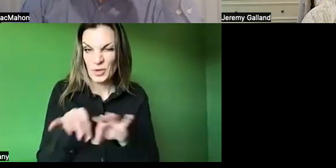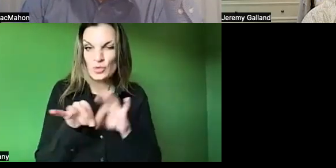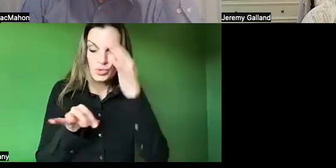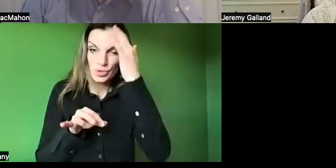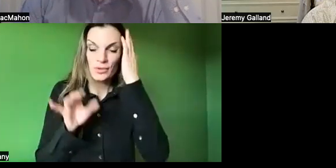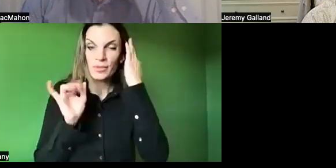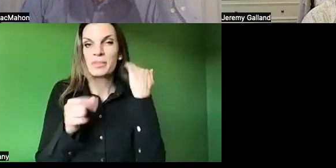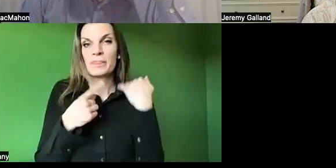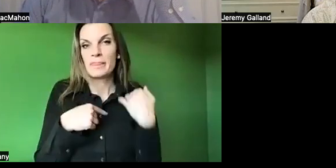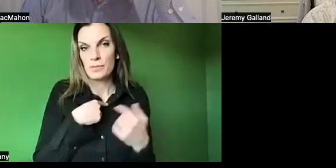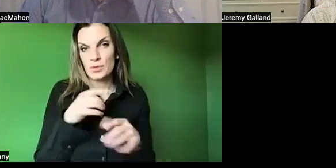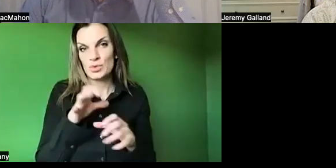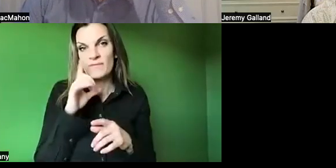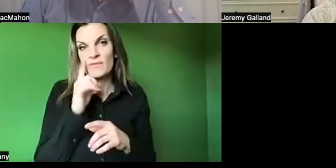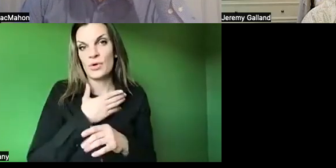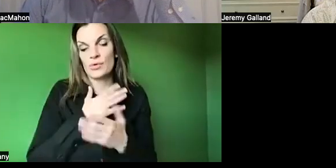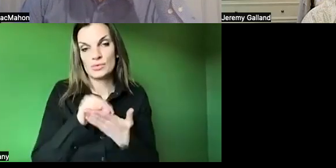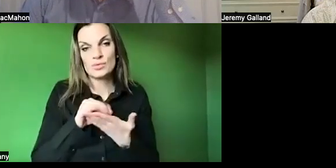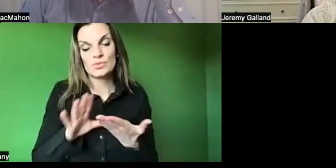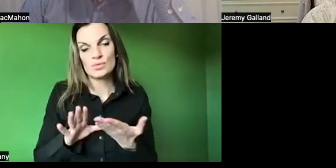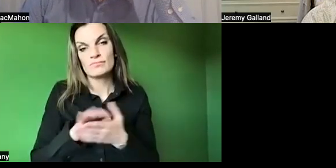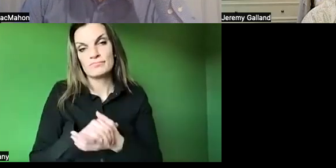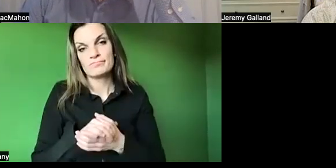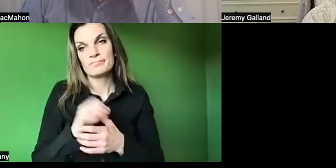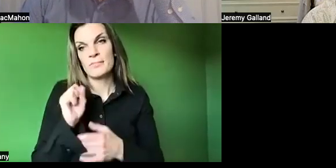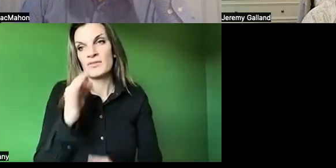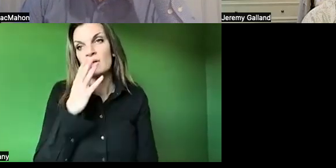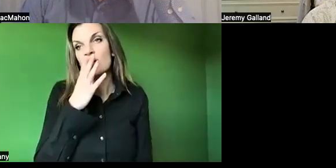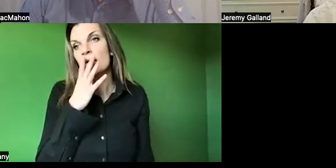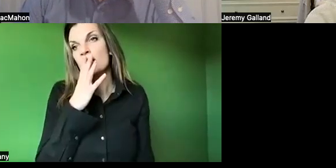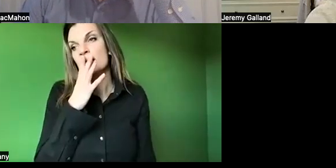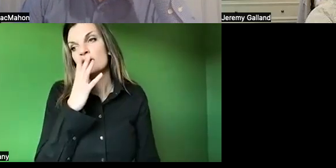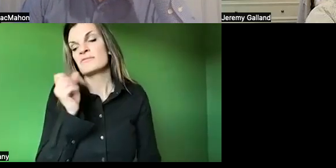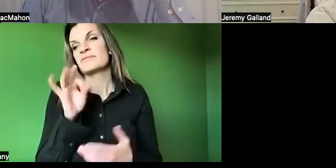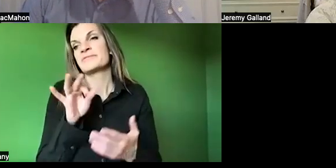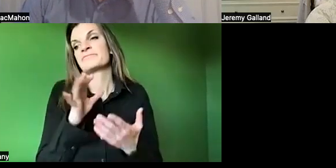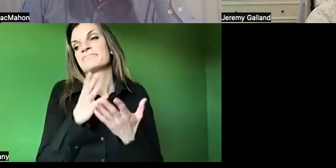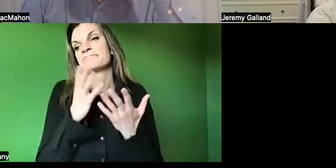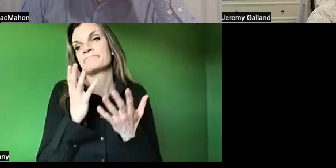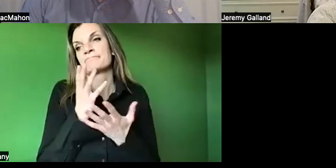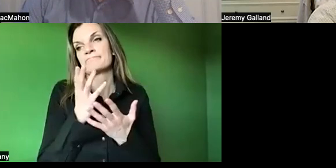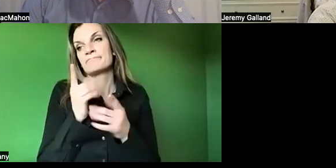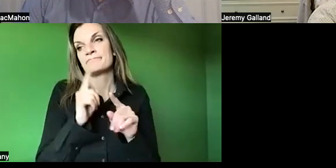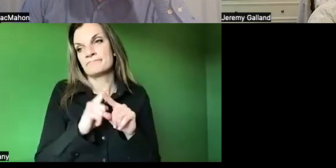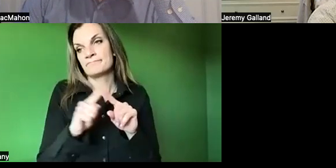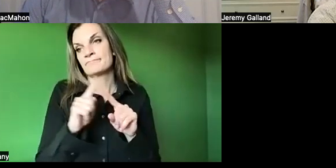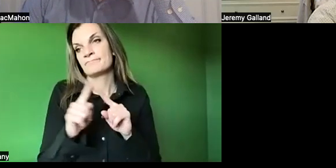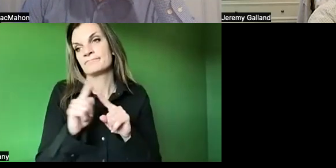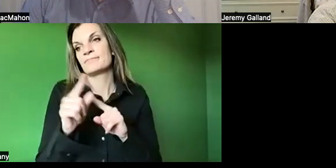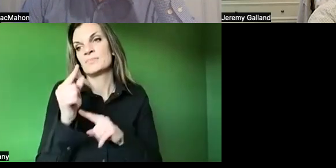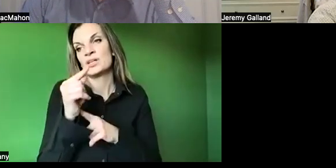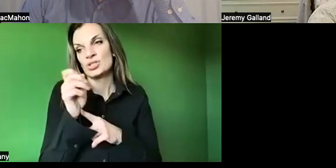that we do it for our students of color, of different